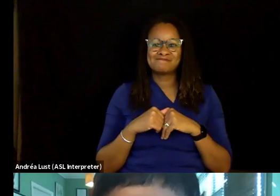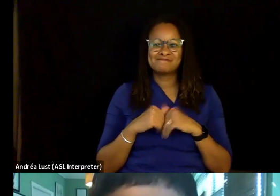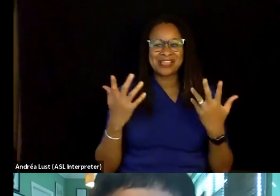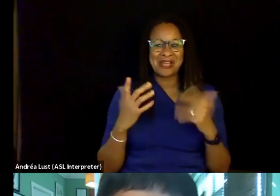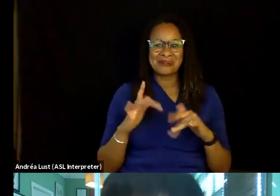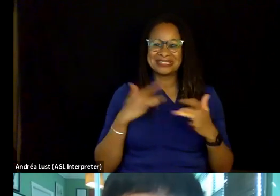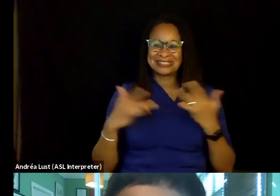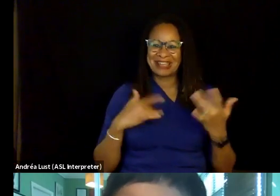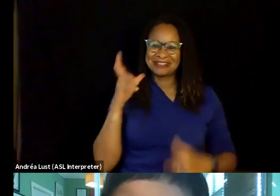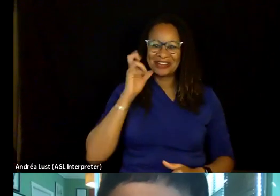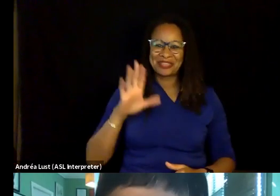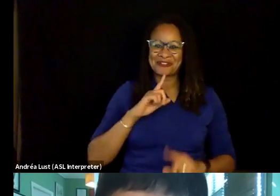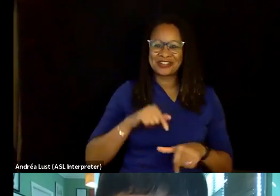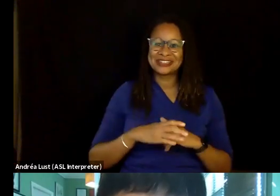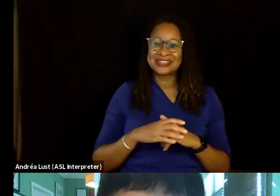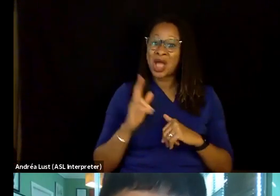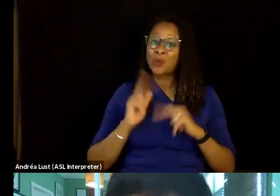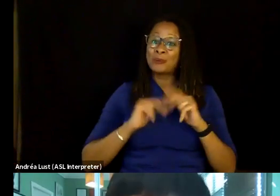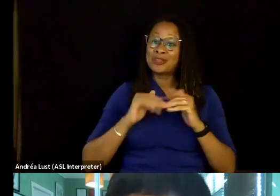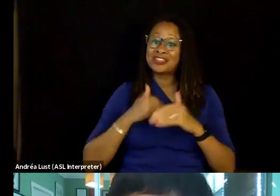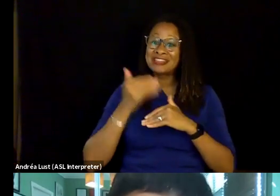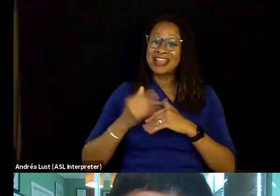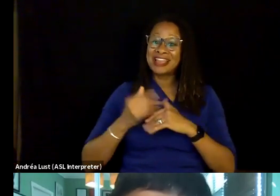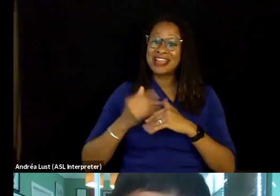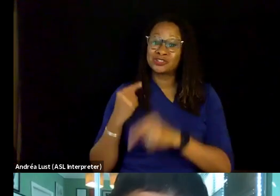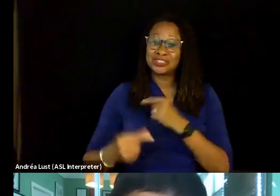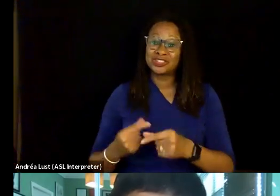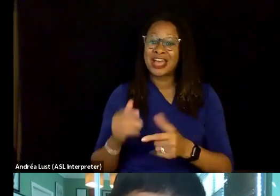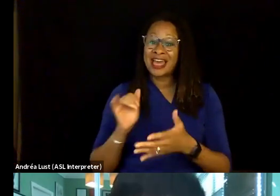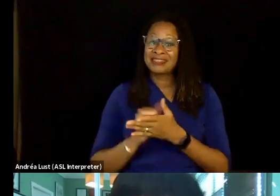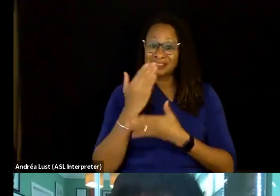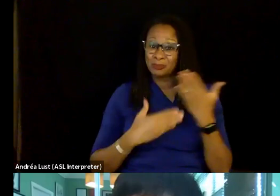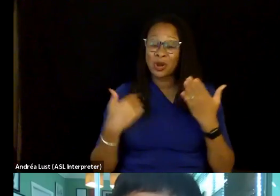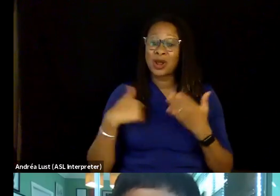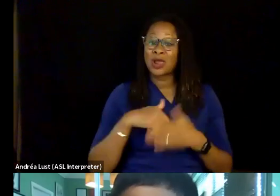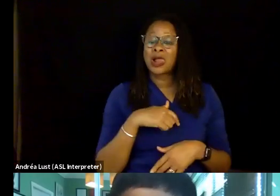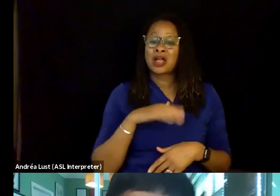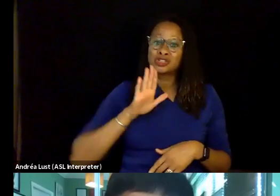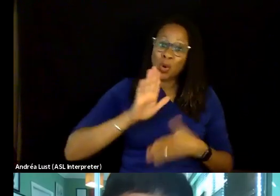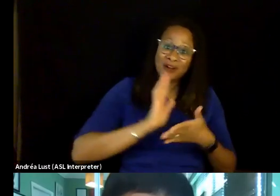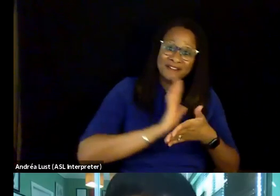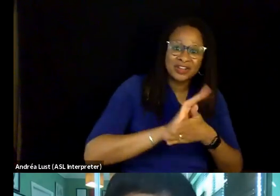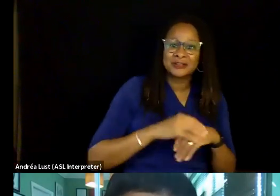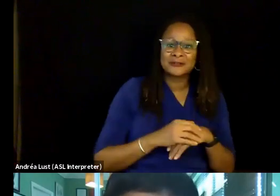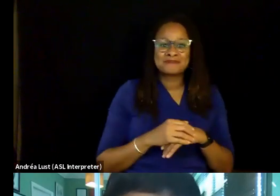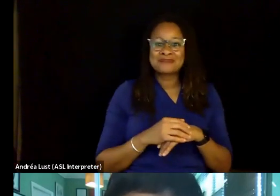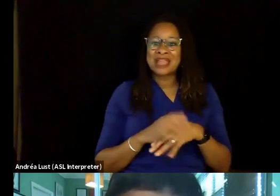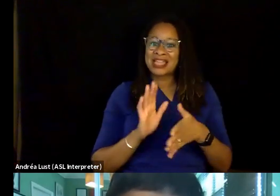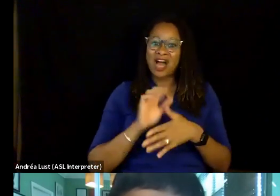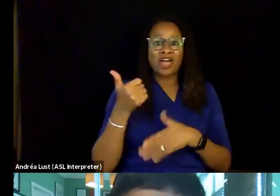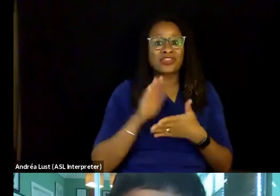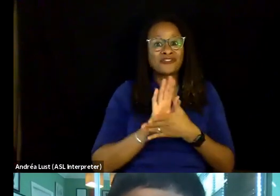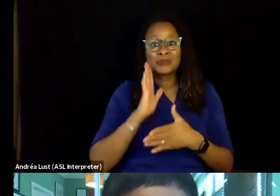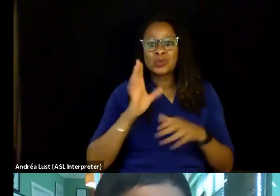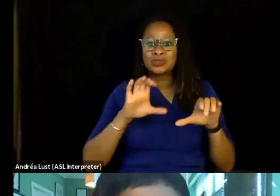very, like, we're building the next generation. And I think that's the part we have to your film, the films you are going to do at